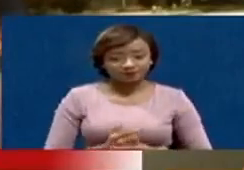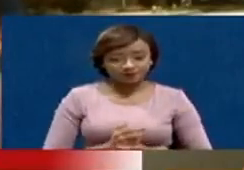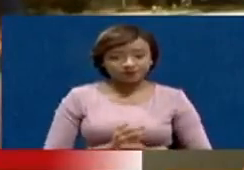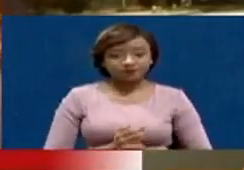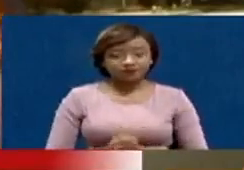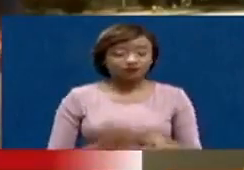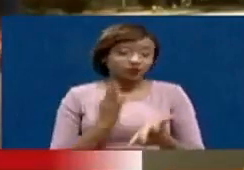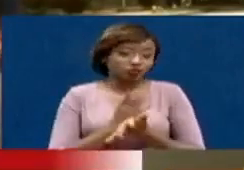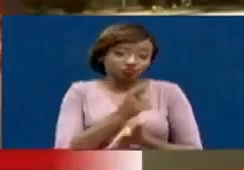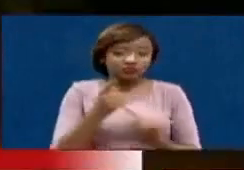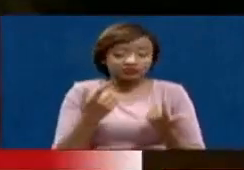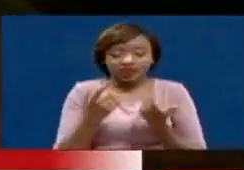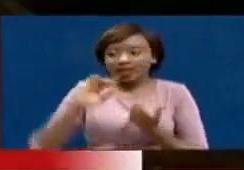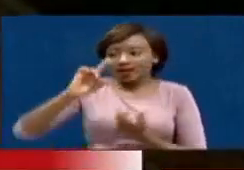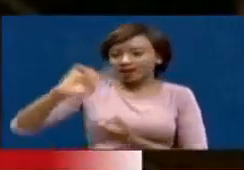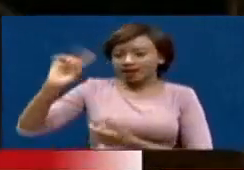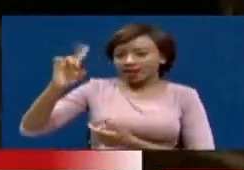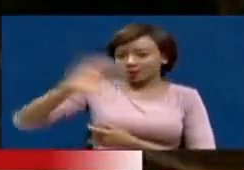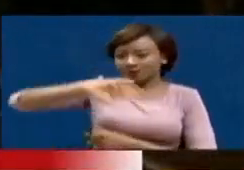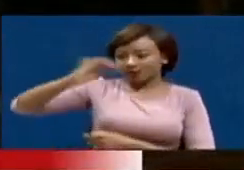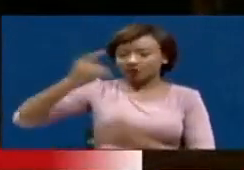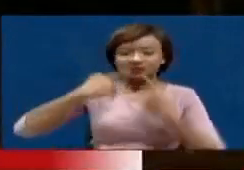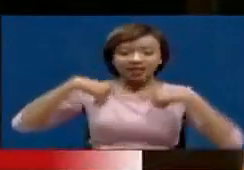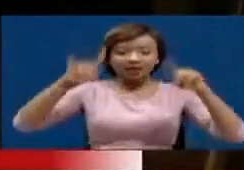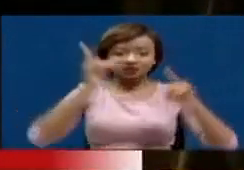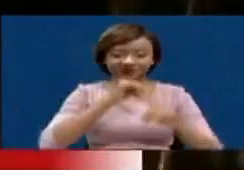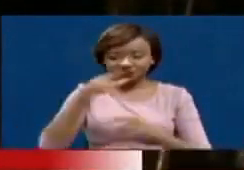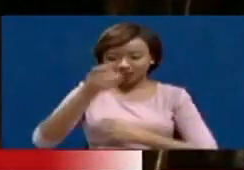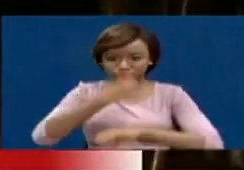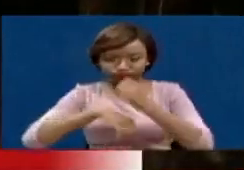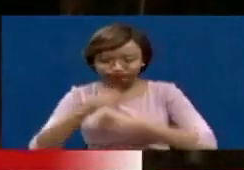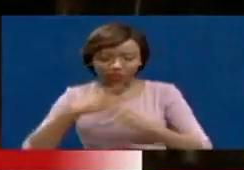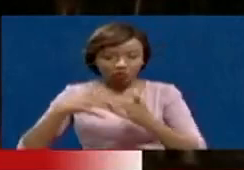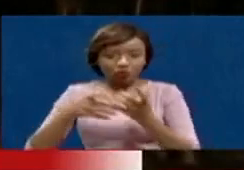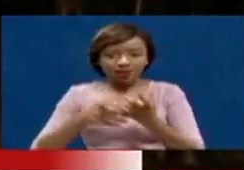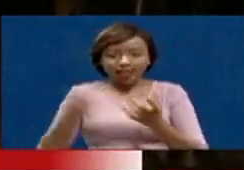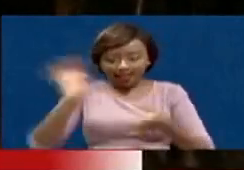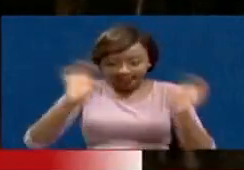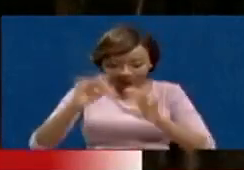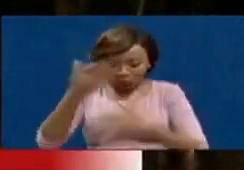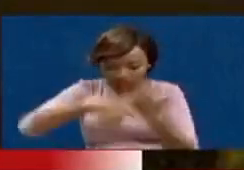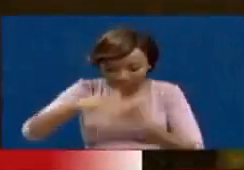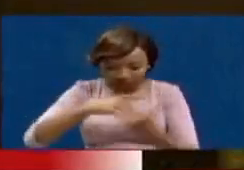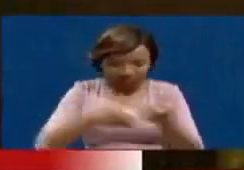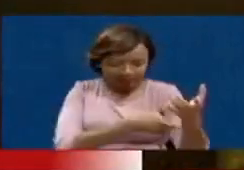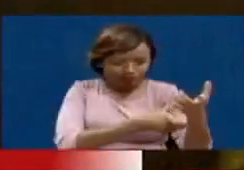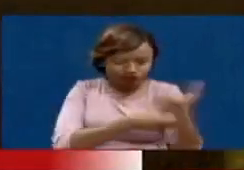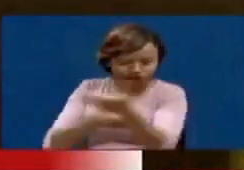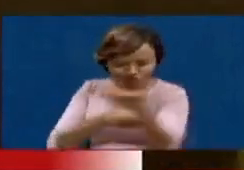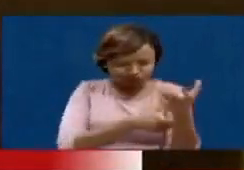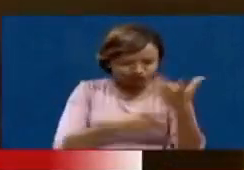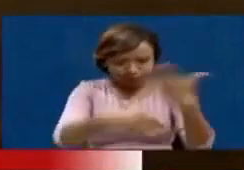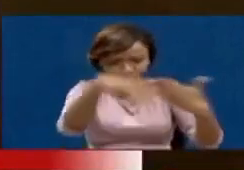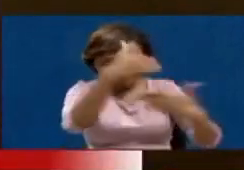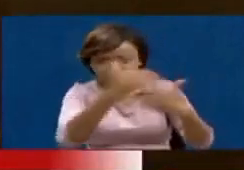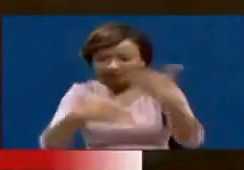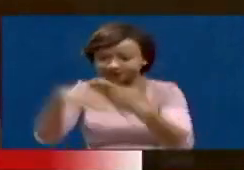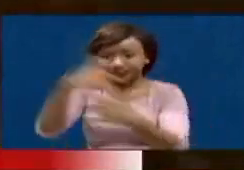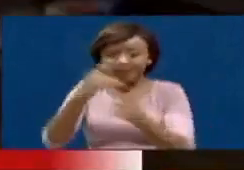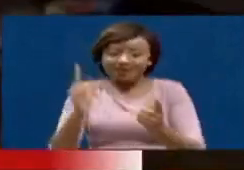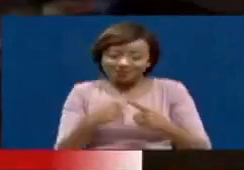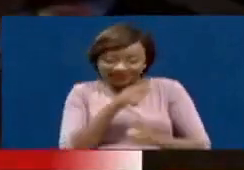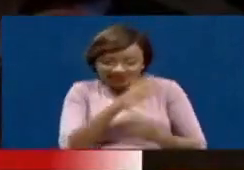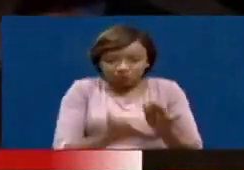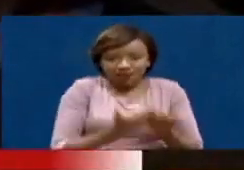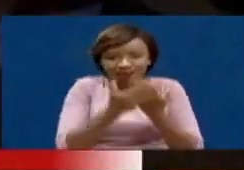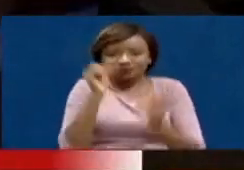Despite this pleas, Nairobi County announced that its officials will continue fumigating the CBD and its environs, an exercise that will see street families and